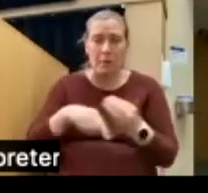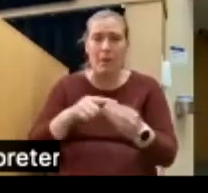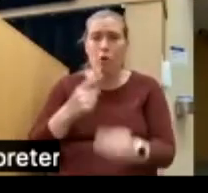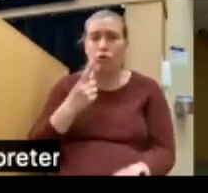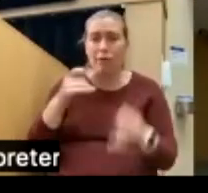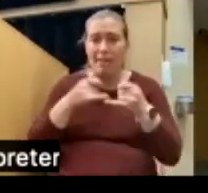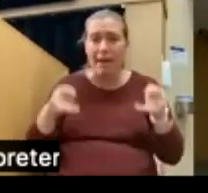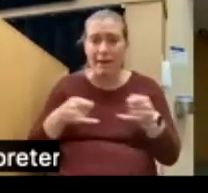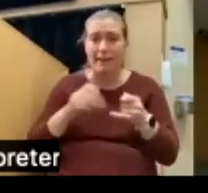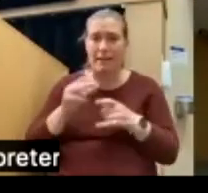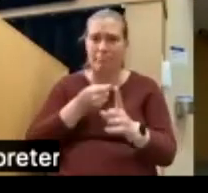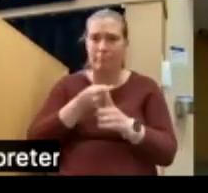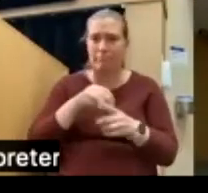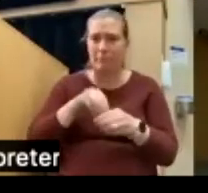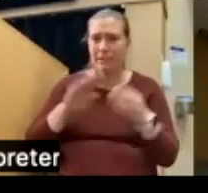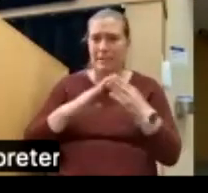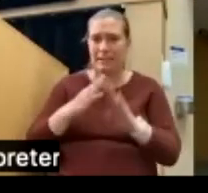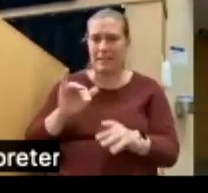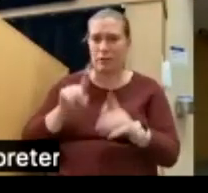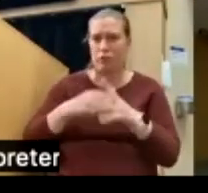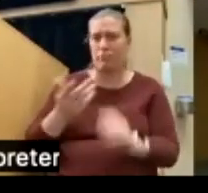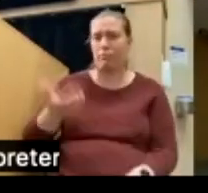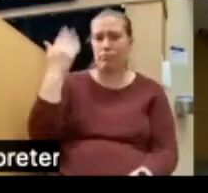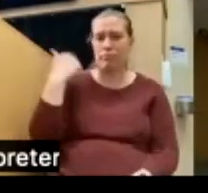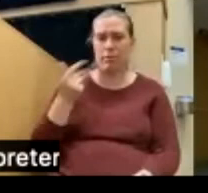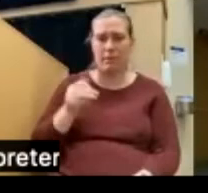many cities. And starting back in the 1930s,